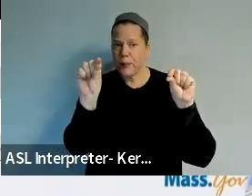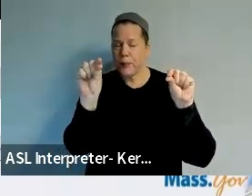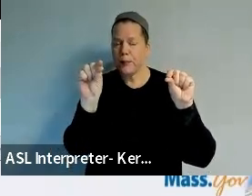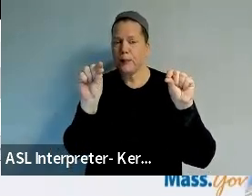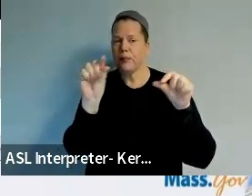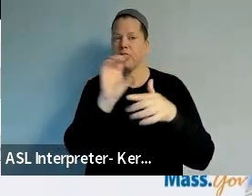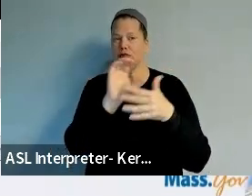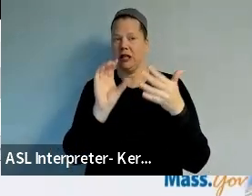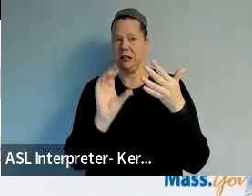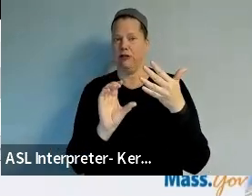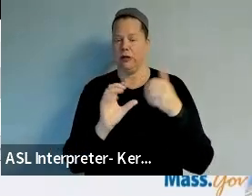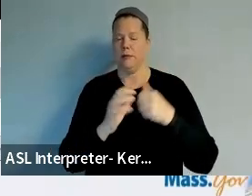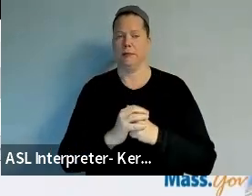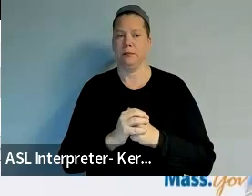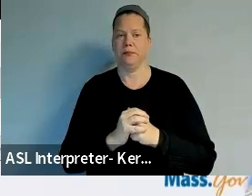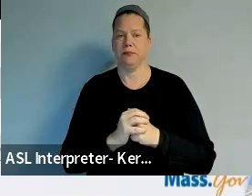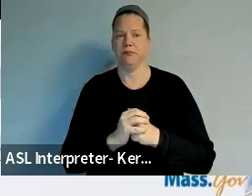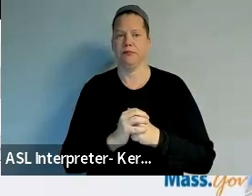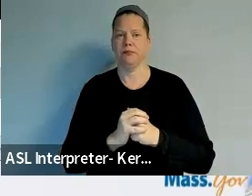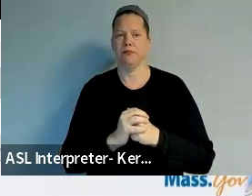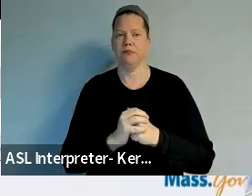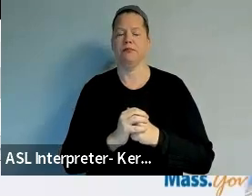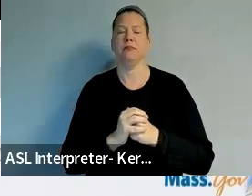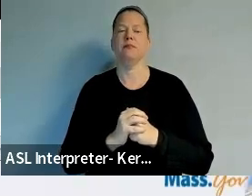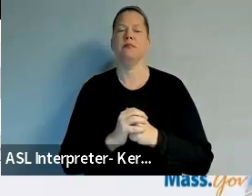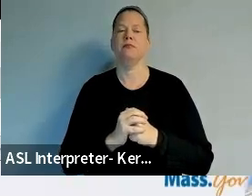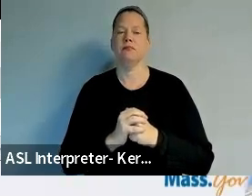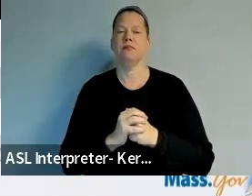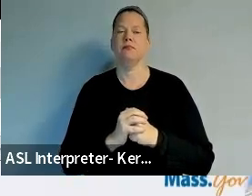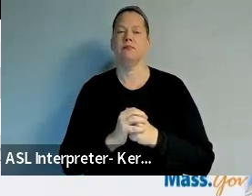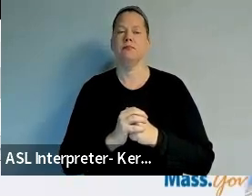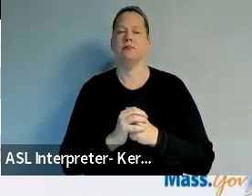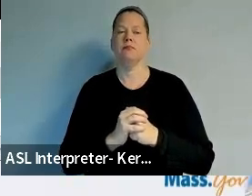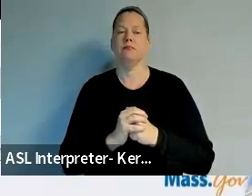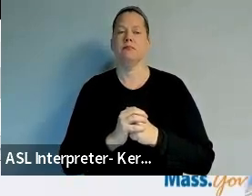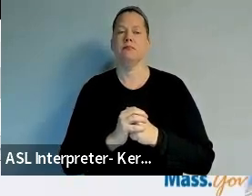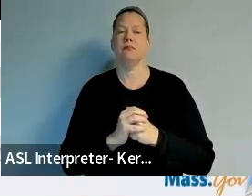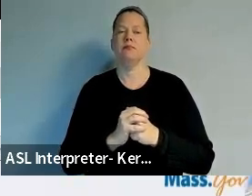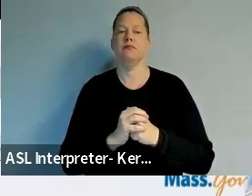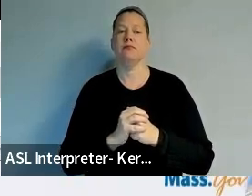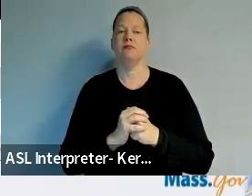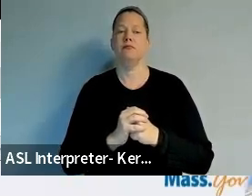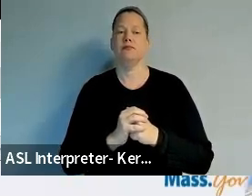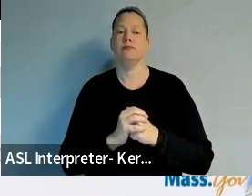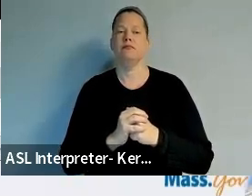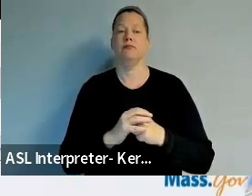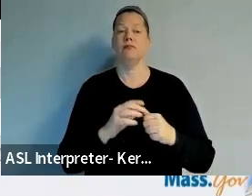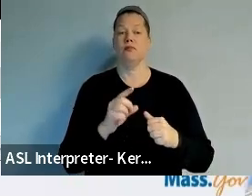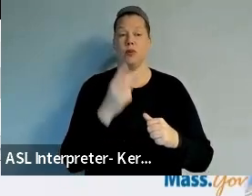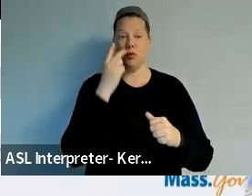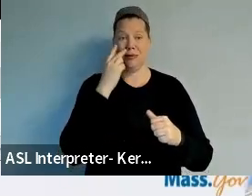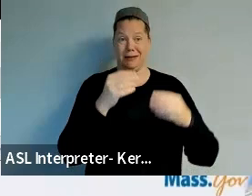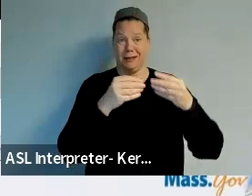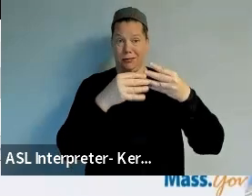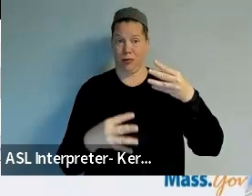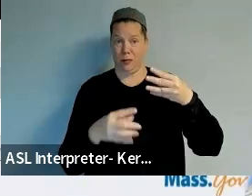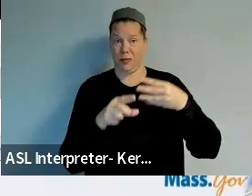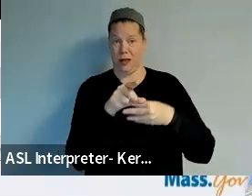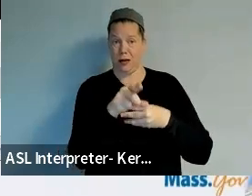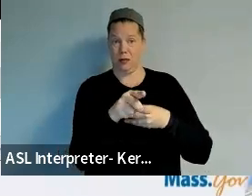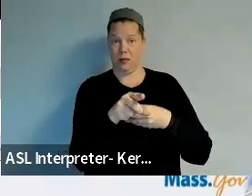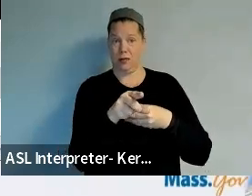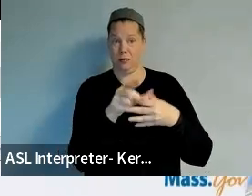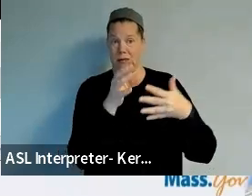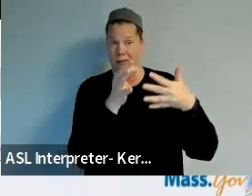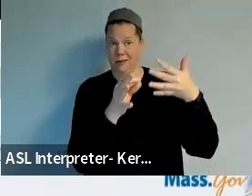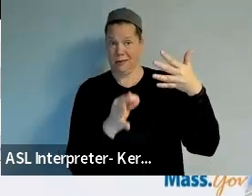Let's use the identifier type and select eligibility number from the dropdown and